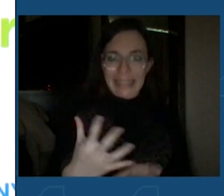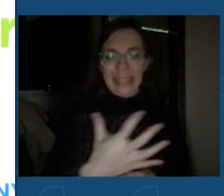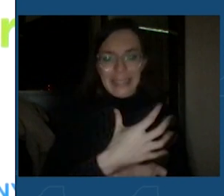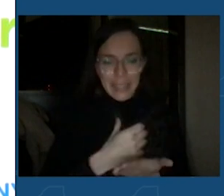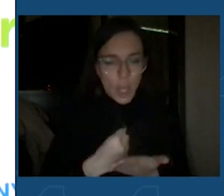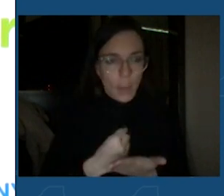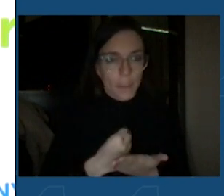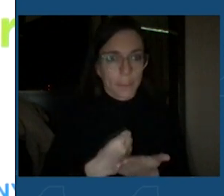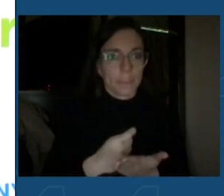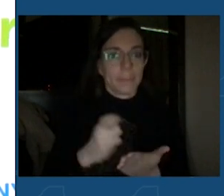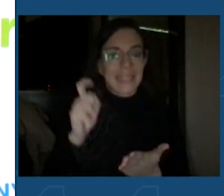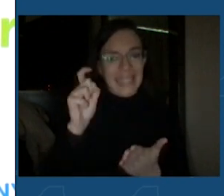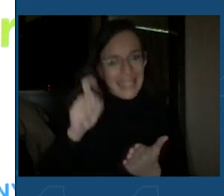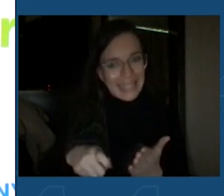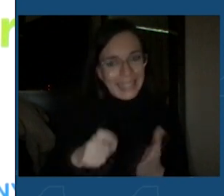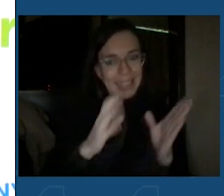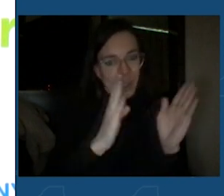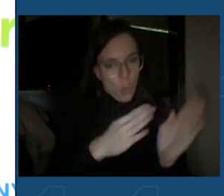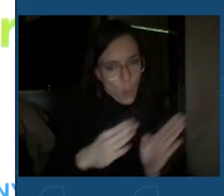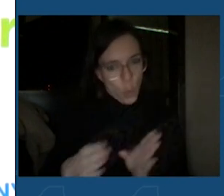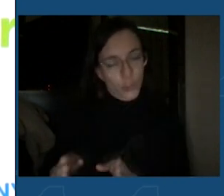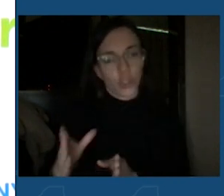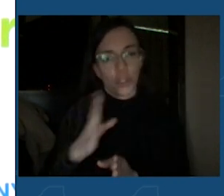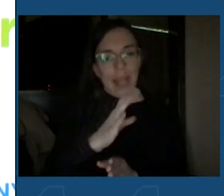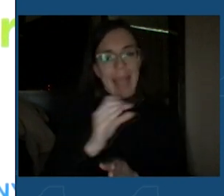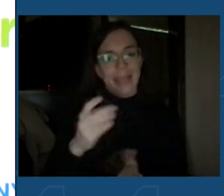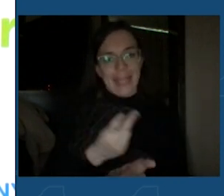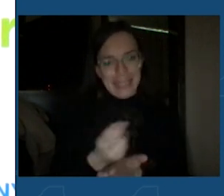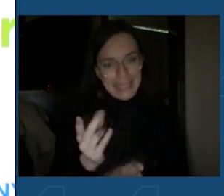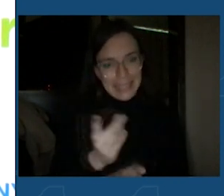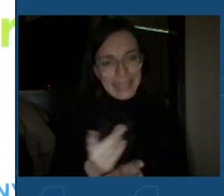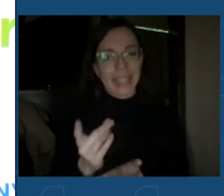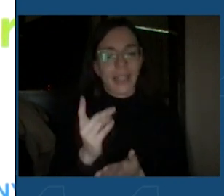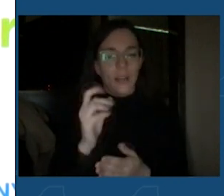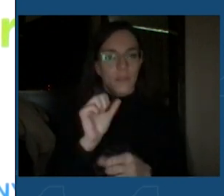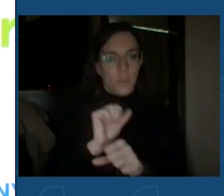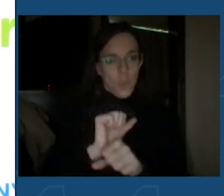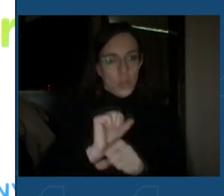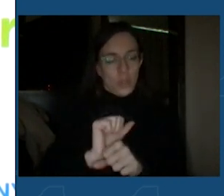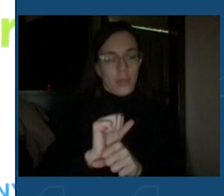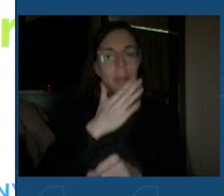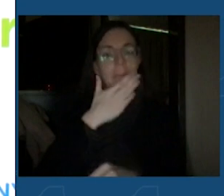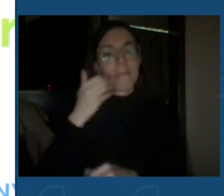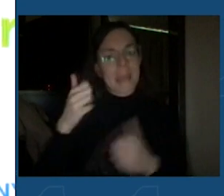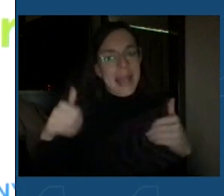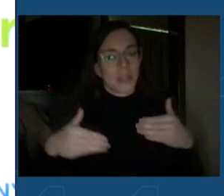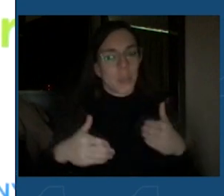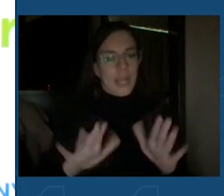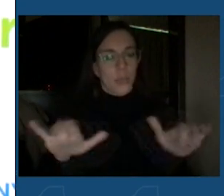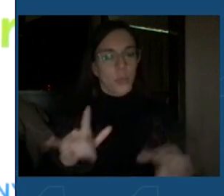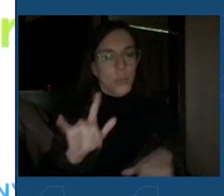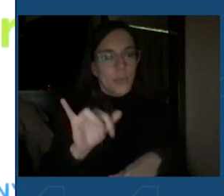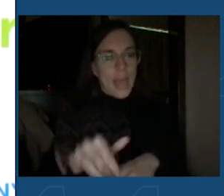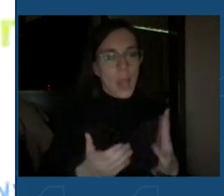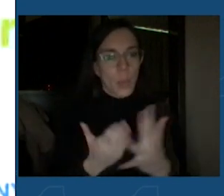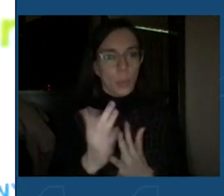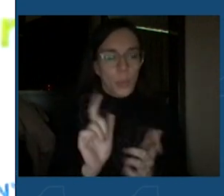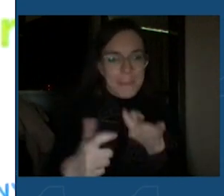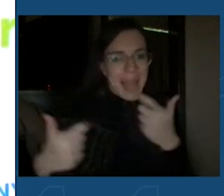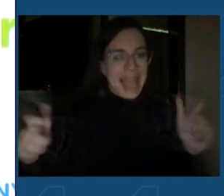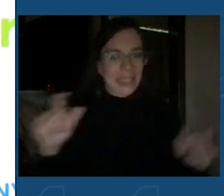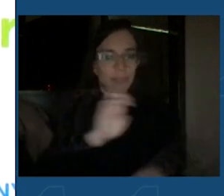the order and dignity of work, the best way to do it is with a massive energy efficiency effort.